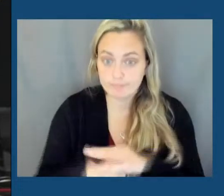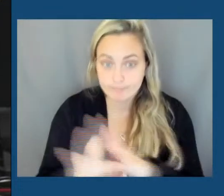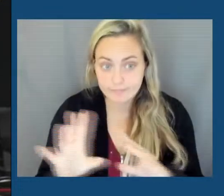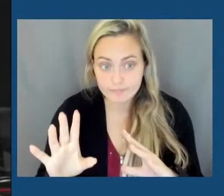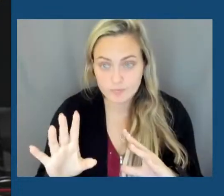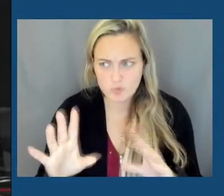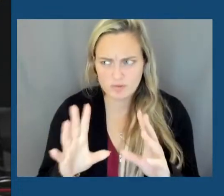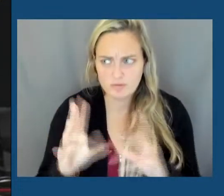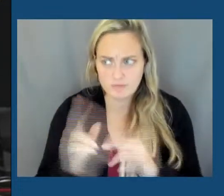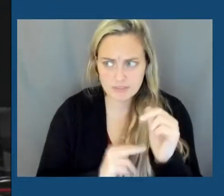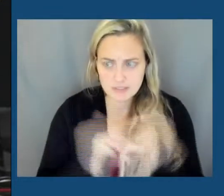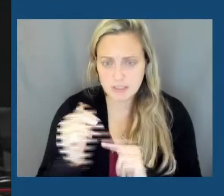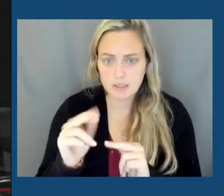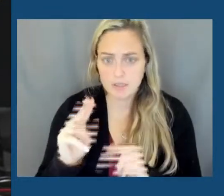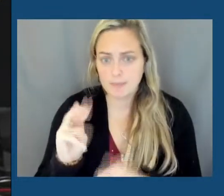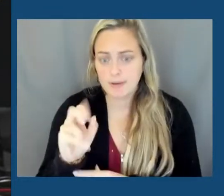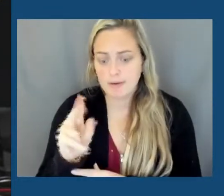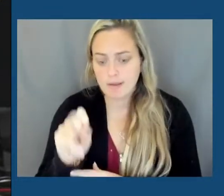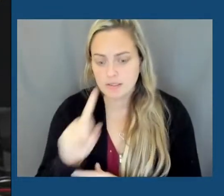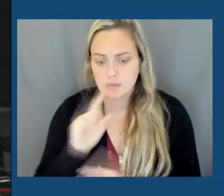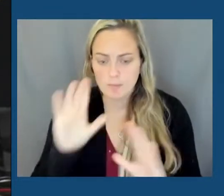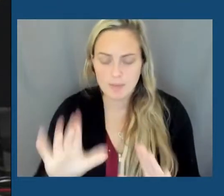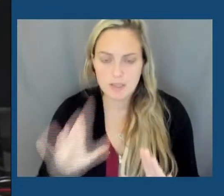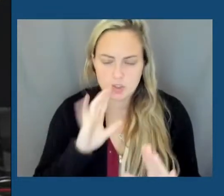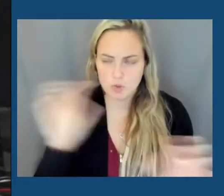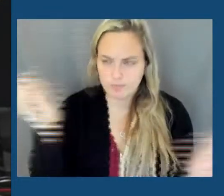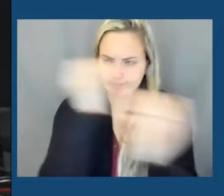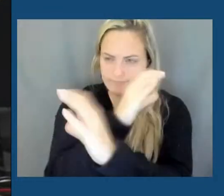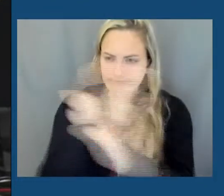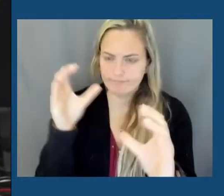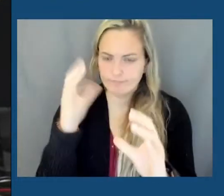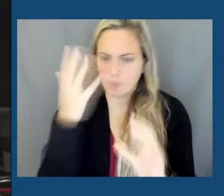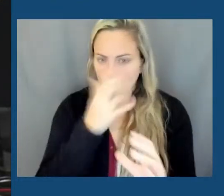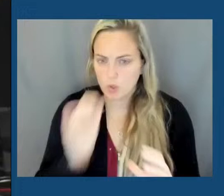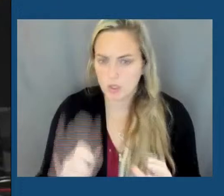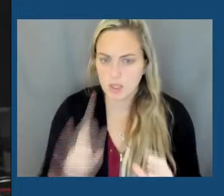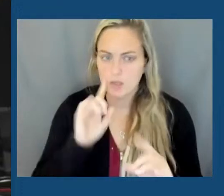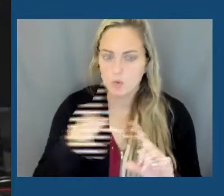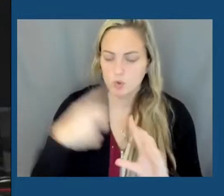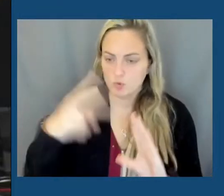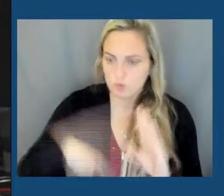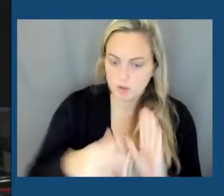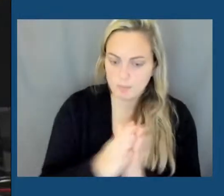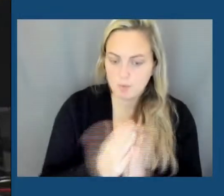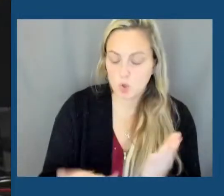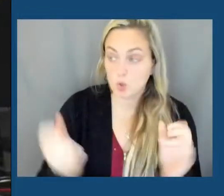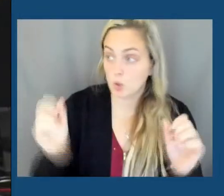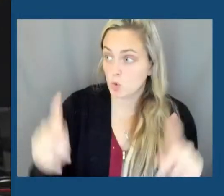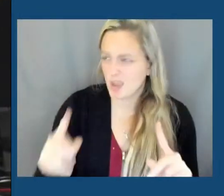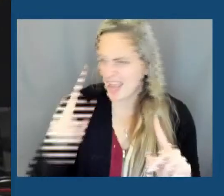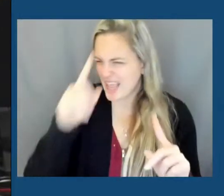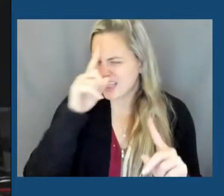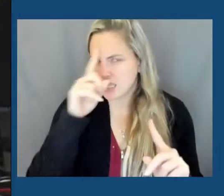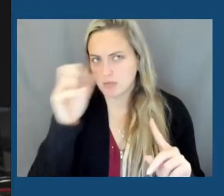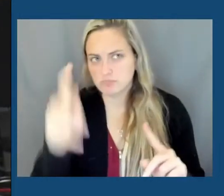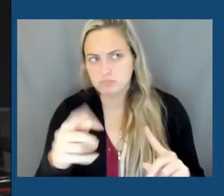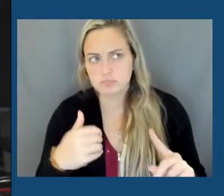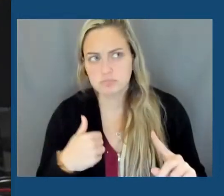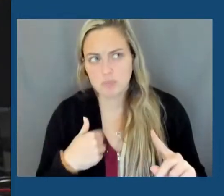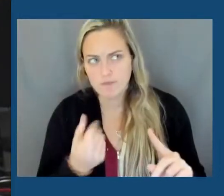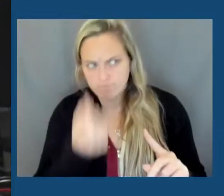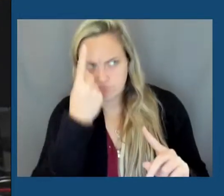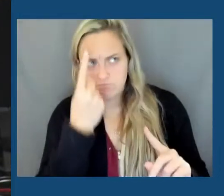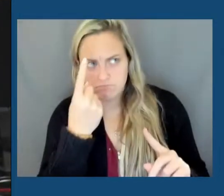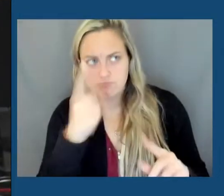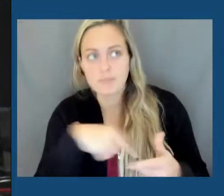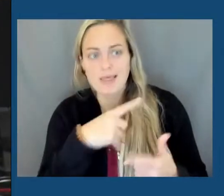was amazing because you kind of get a picture in your mind, almost when you read a book, and you're like, okay, I think I've got a grasp on this, and then you